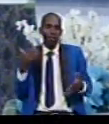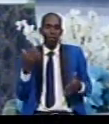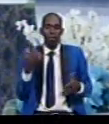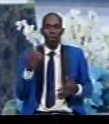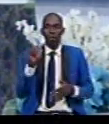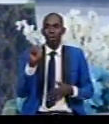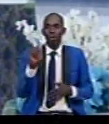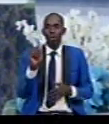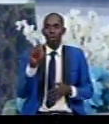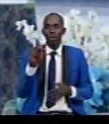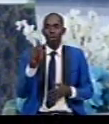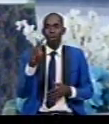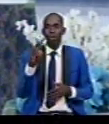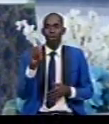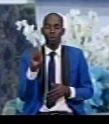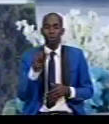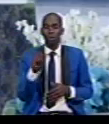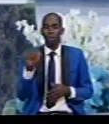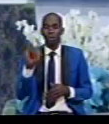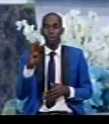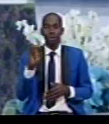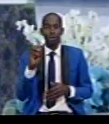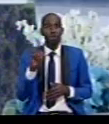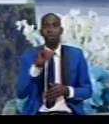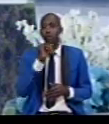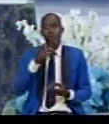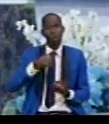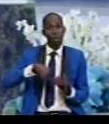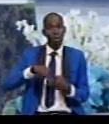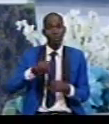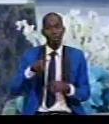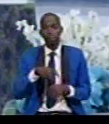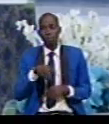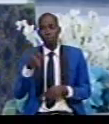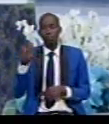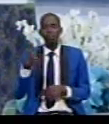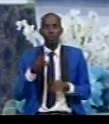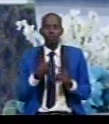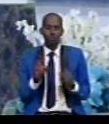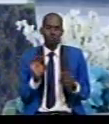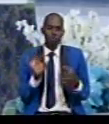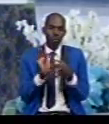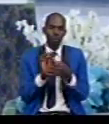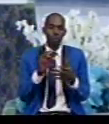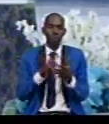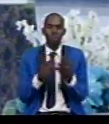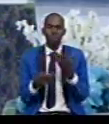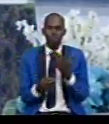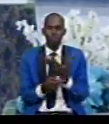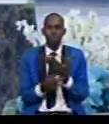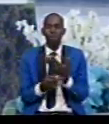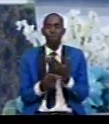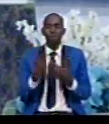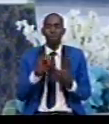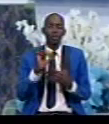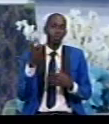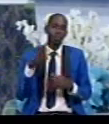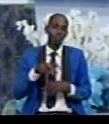I traveled. And I hook up to the program while in my hotel room.